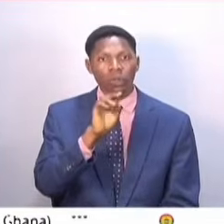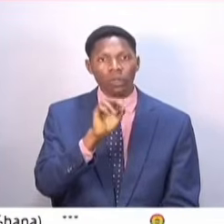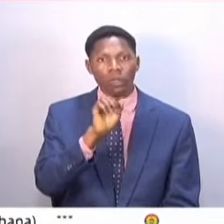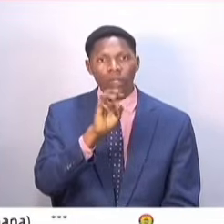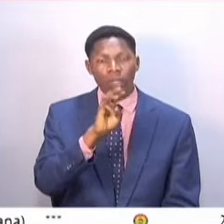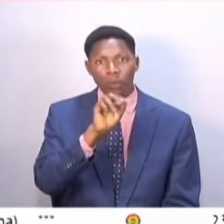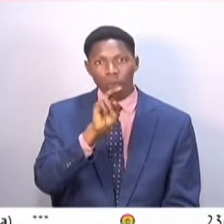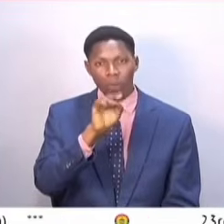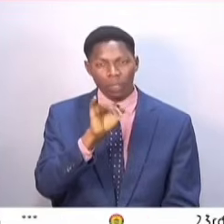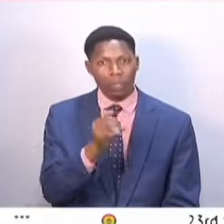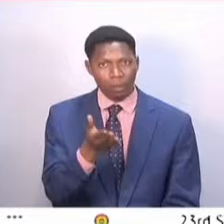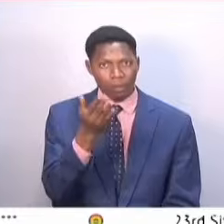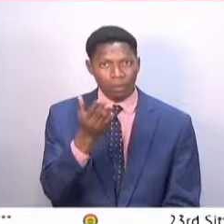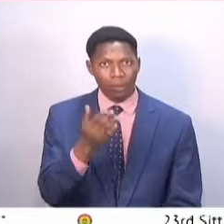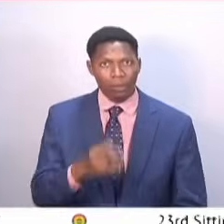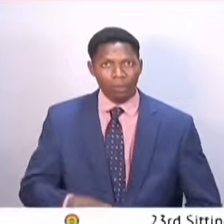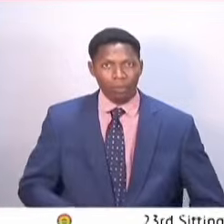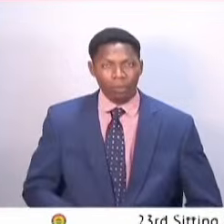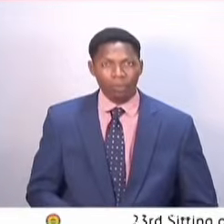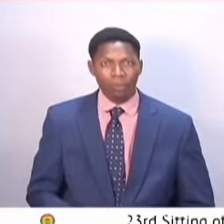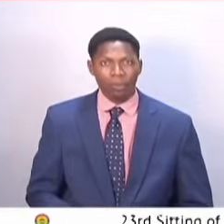have the floor.